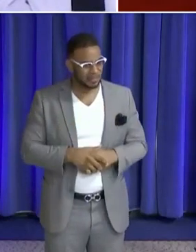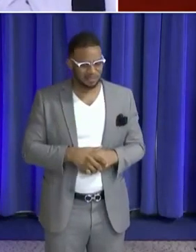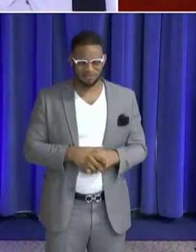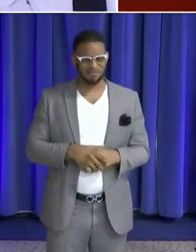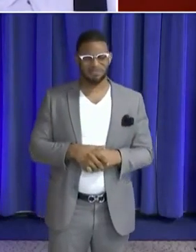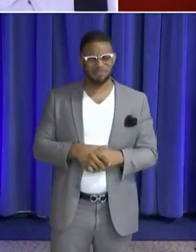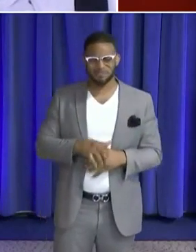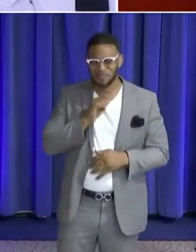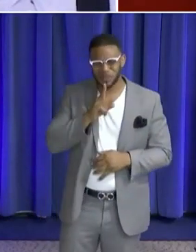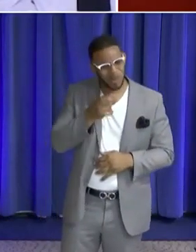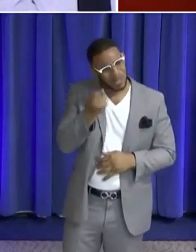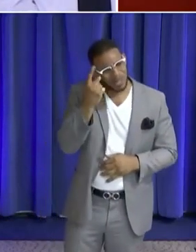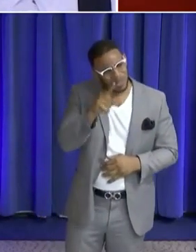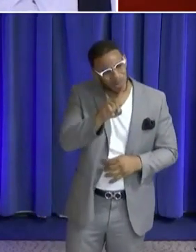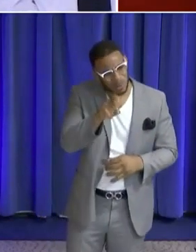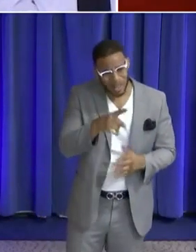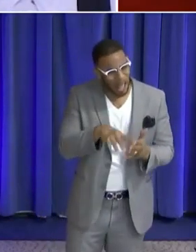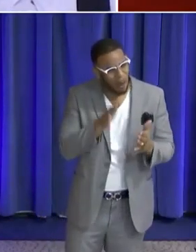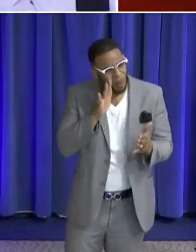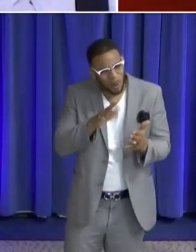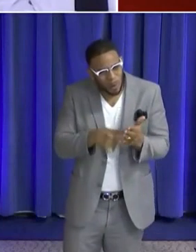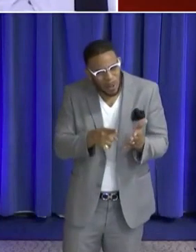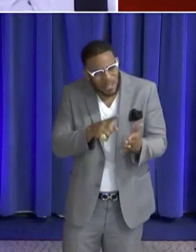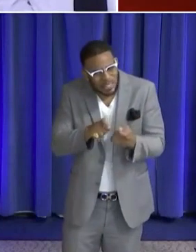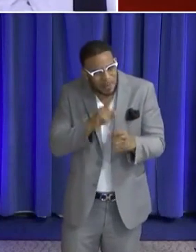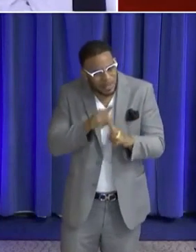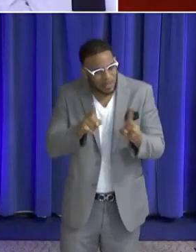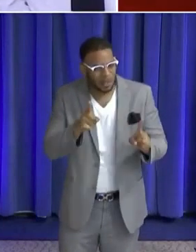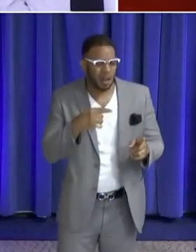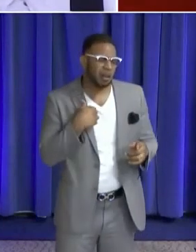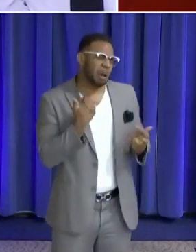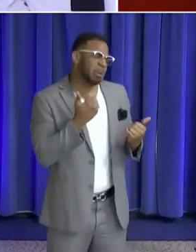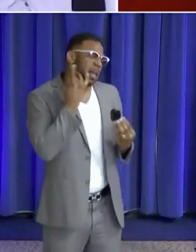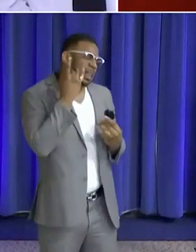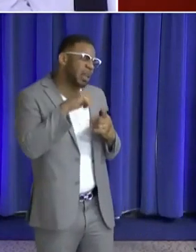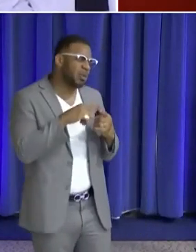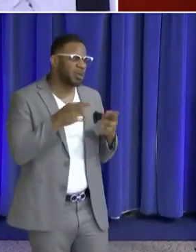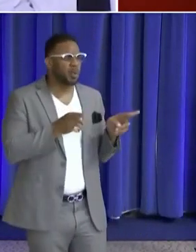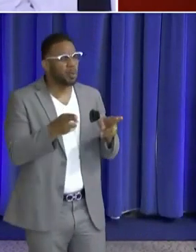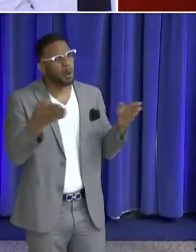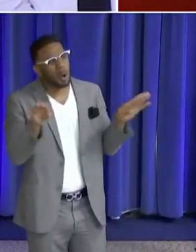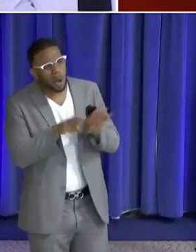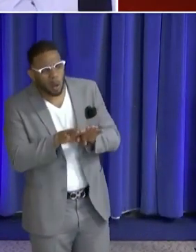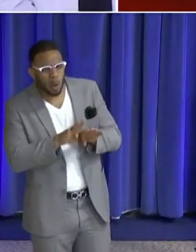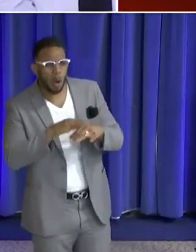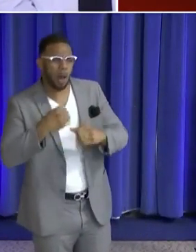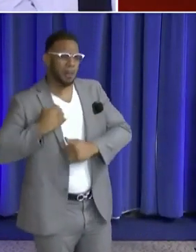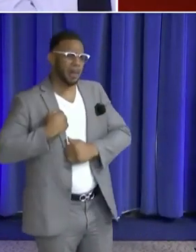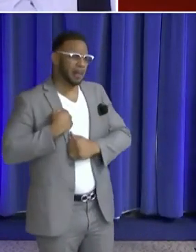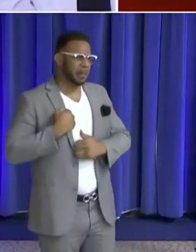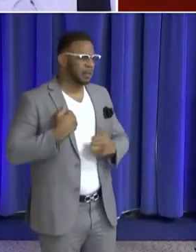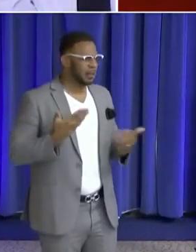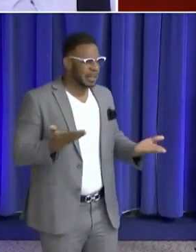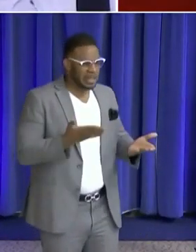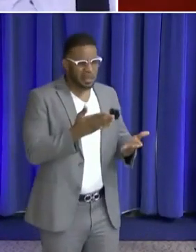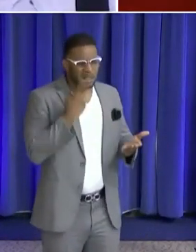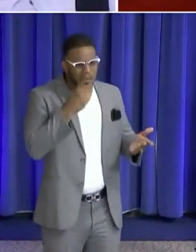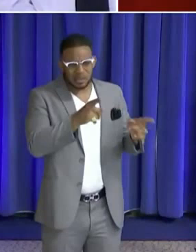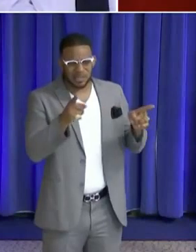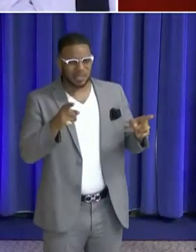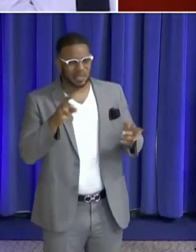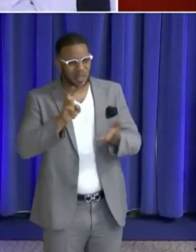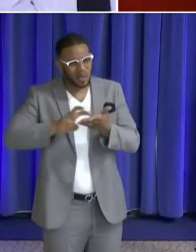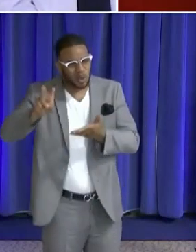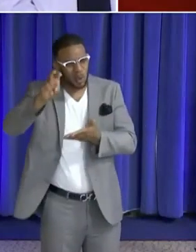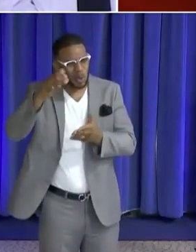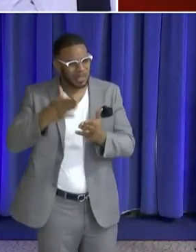I'm not sure I understand. How would what be different? Well, I'm trying to think, with all these roads closed and all these military presence, tourists are